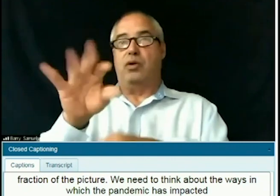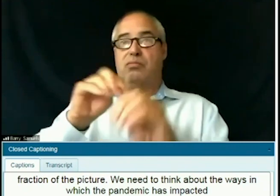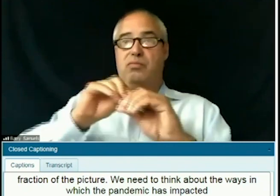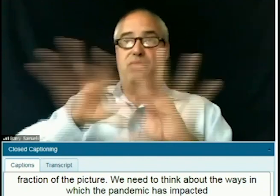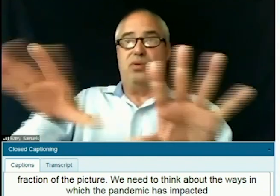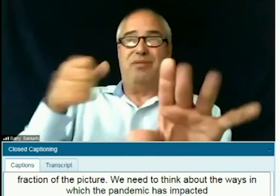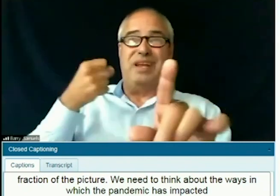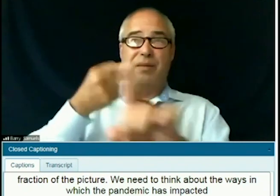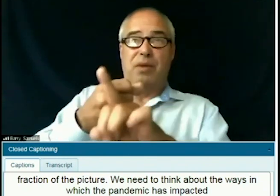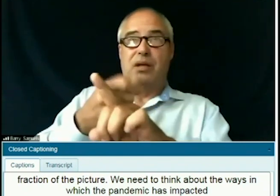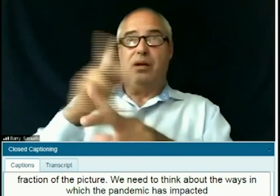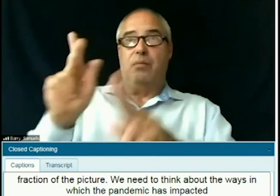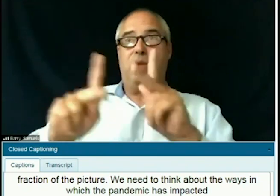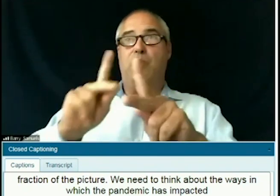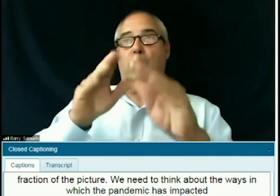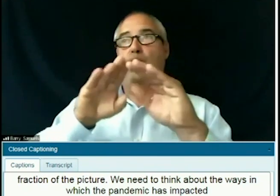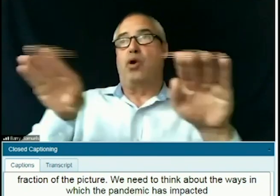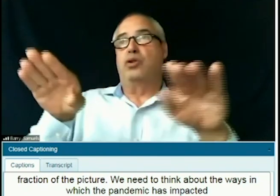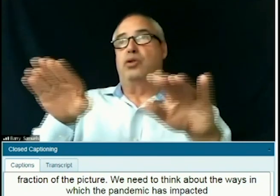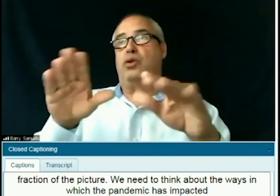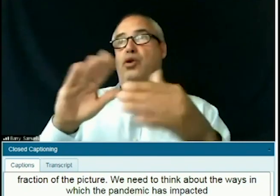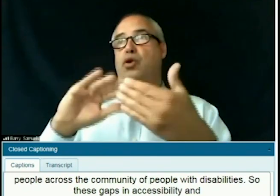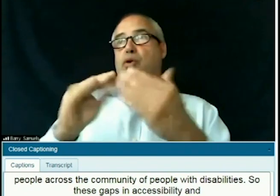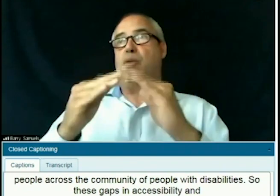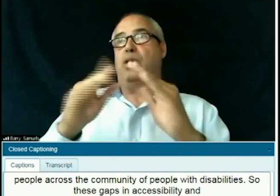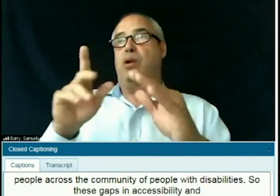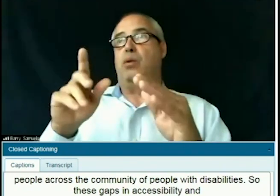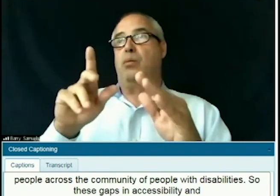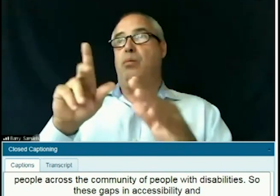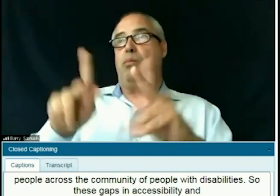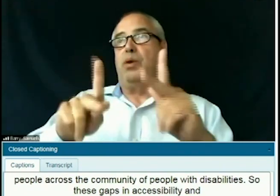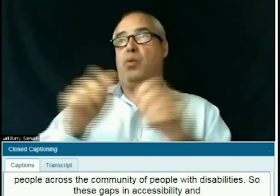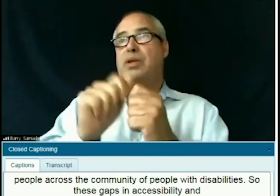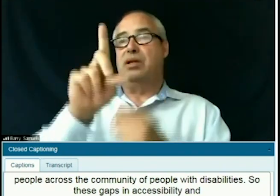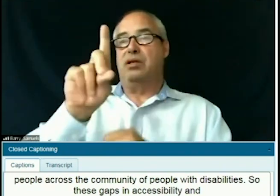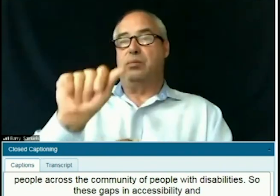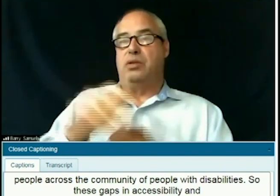across the community of people with disabilities.